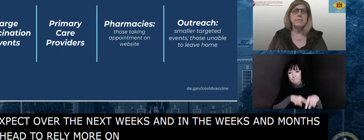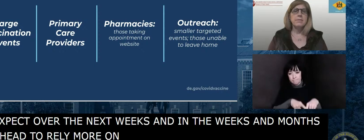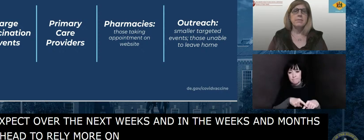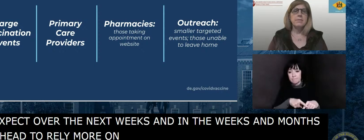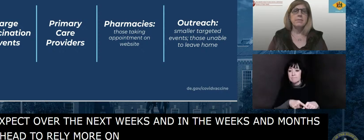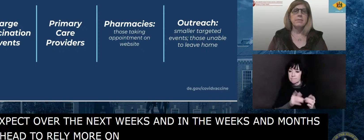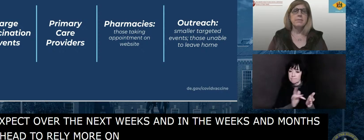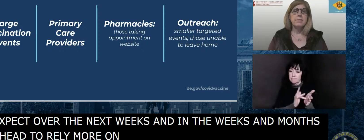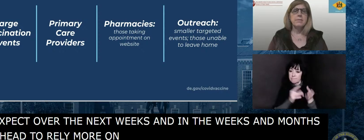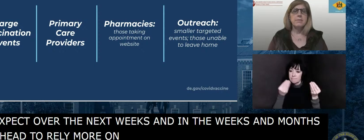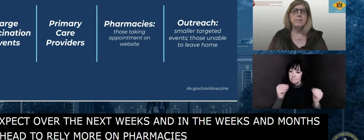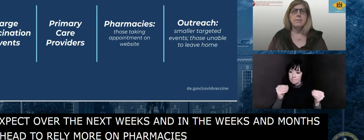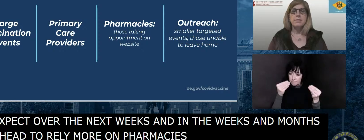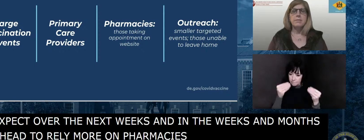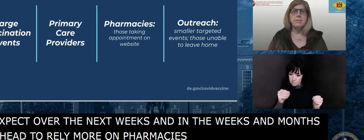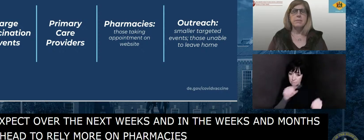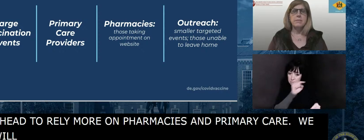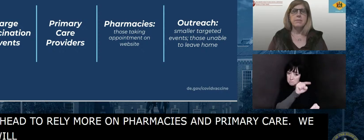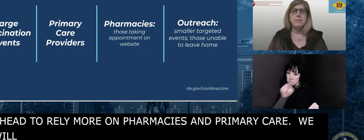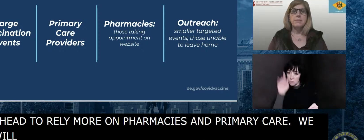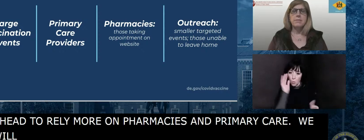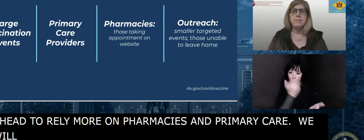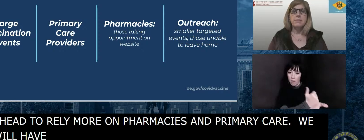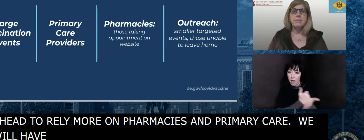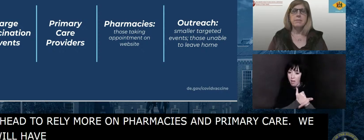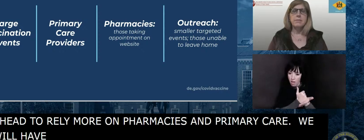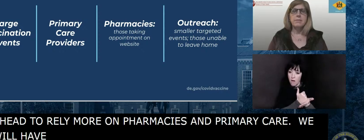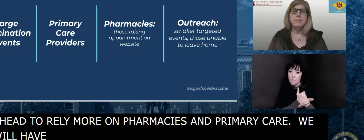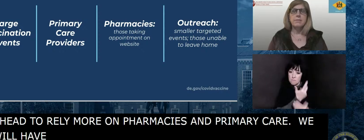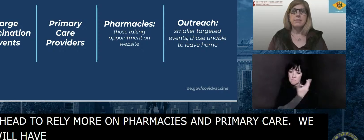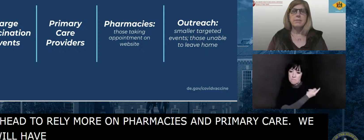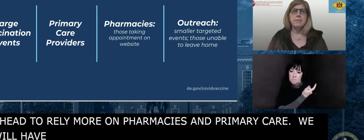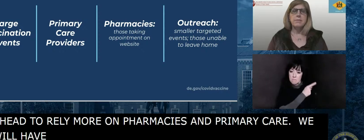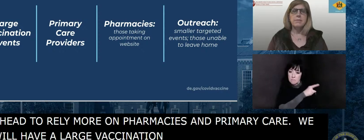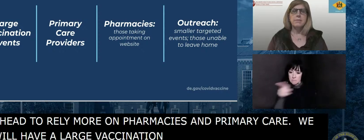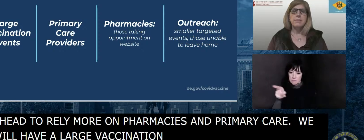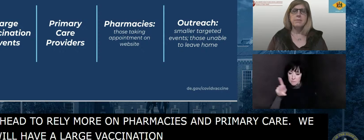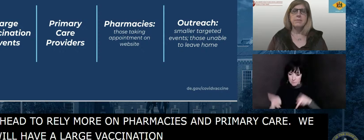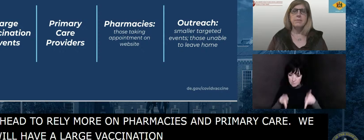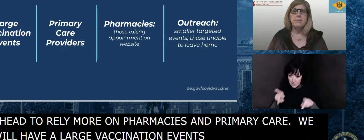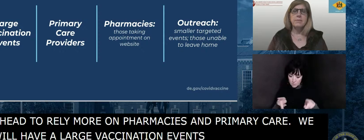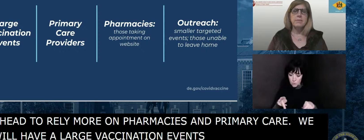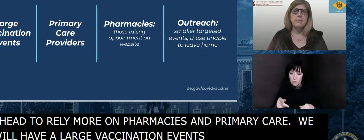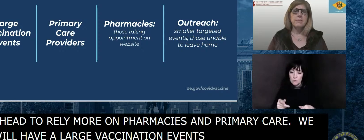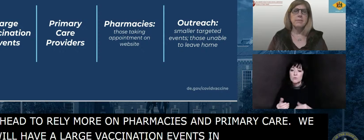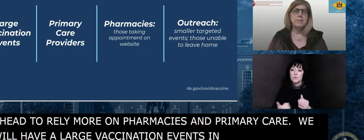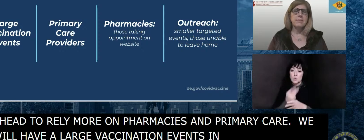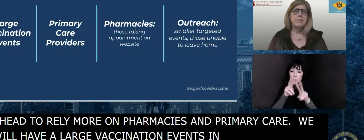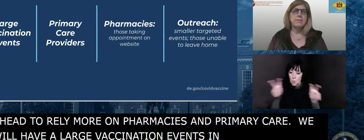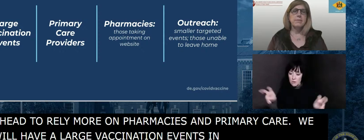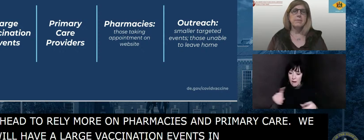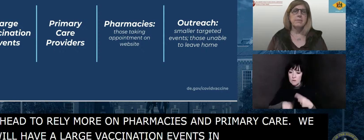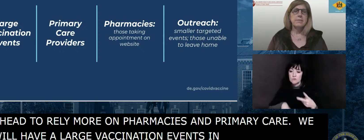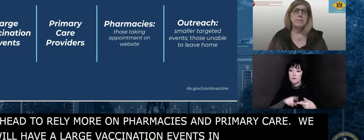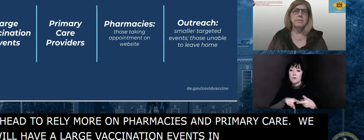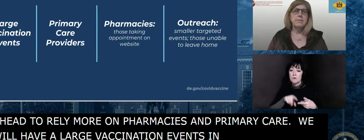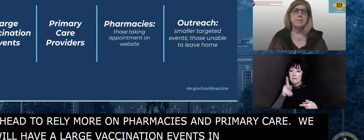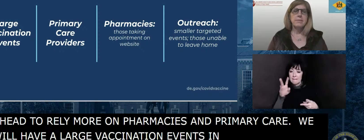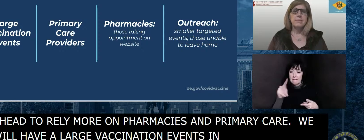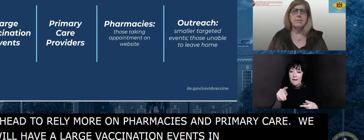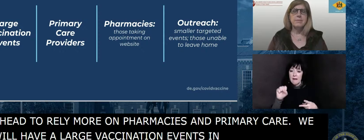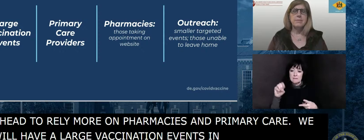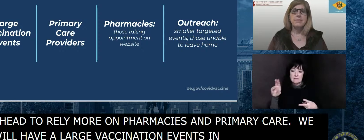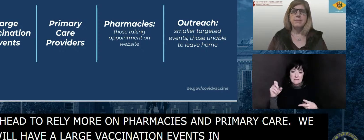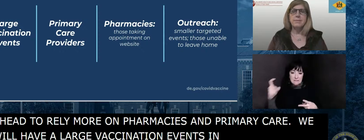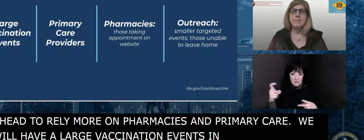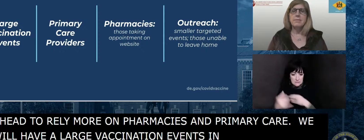a large vaccination events in Newcastle, Kent, and Sussex County. We have 2 partners that